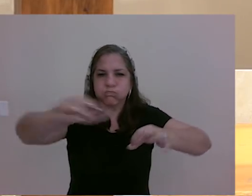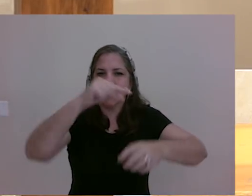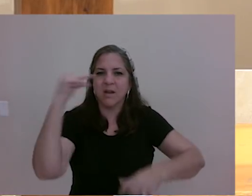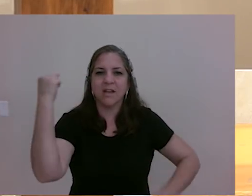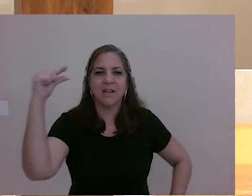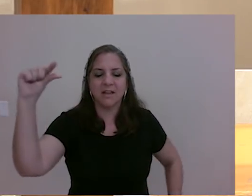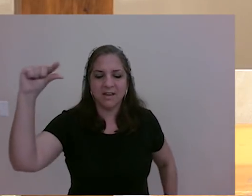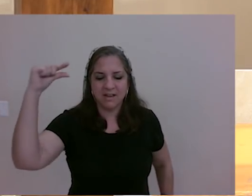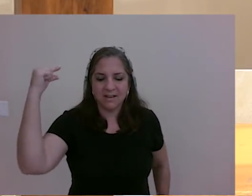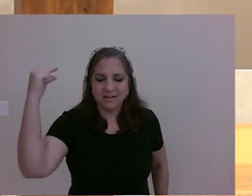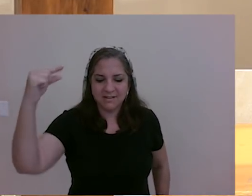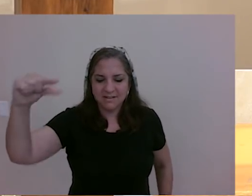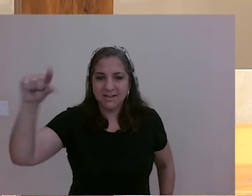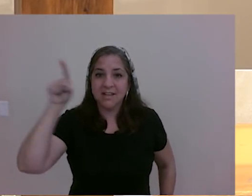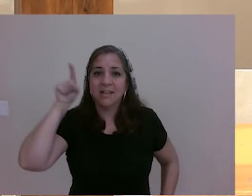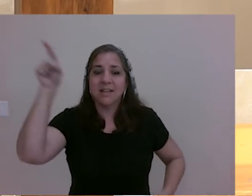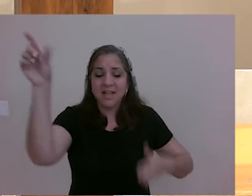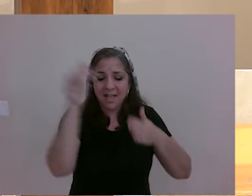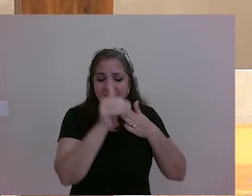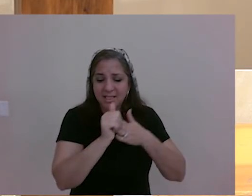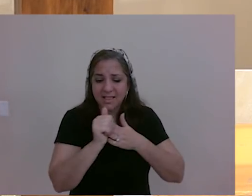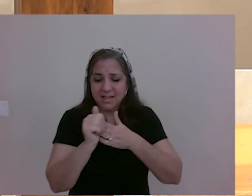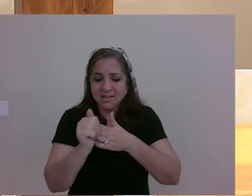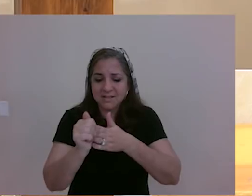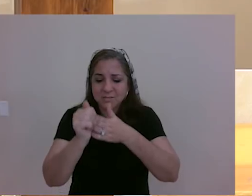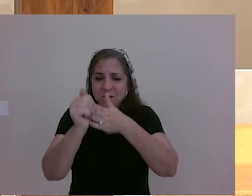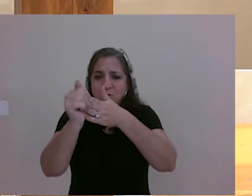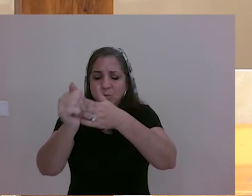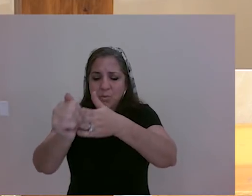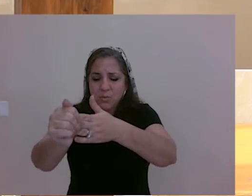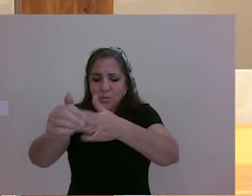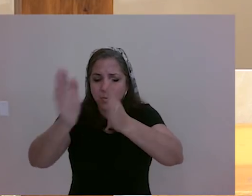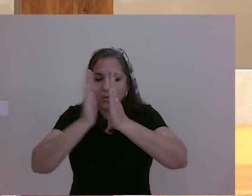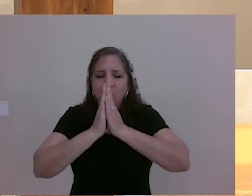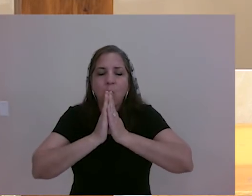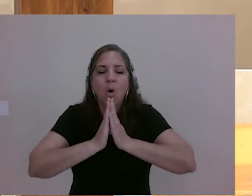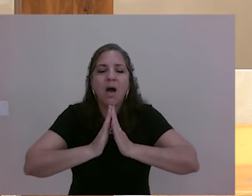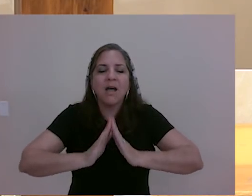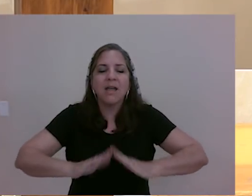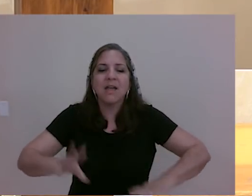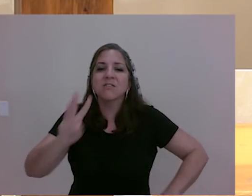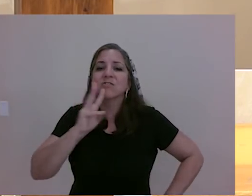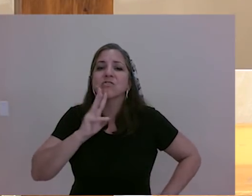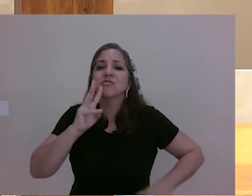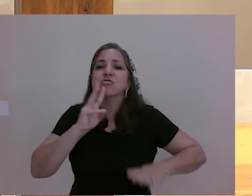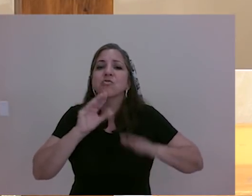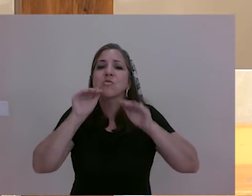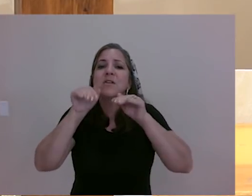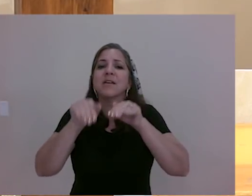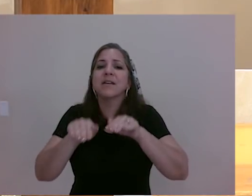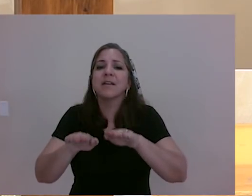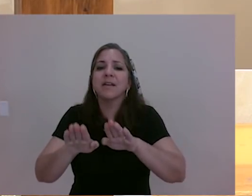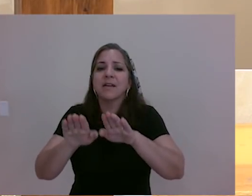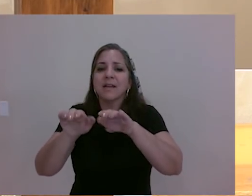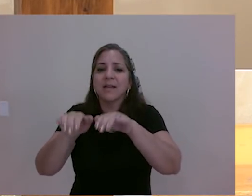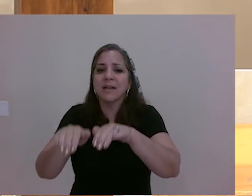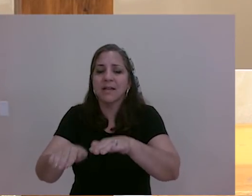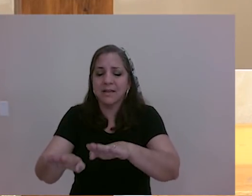So green. He leads me to the quiet